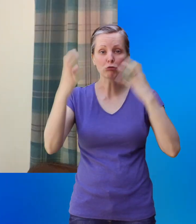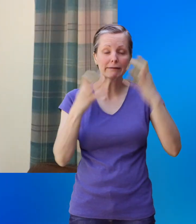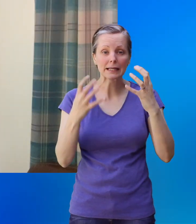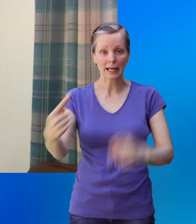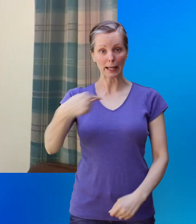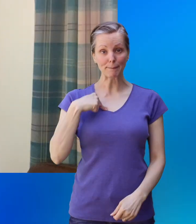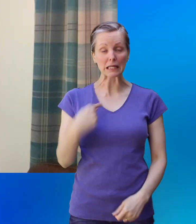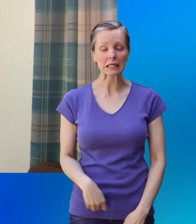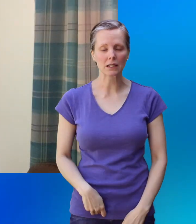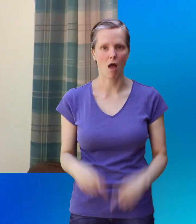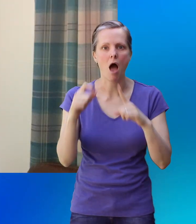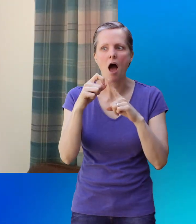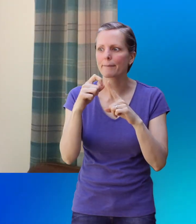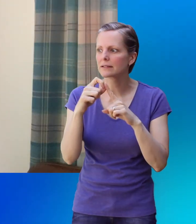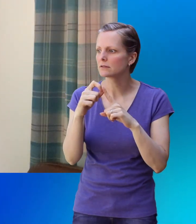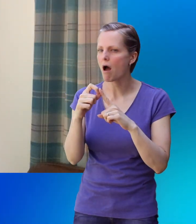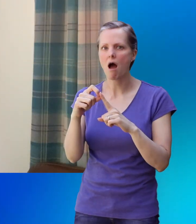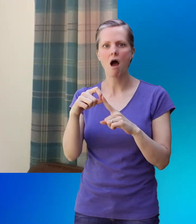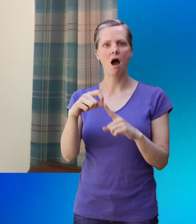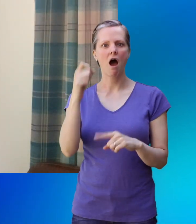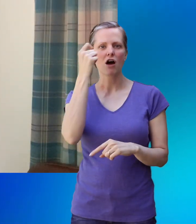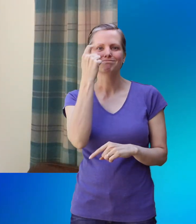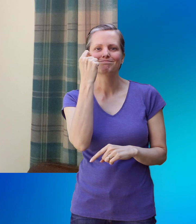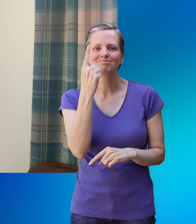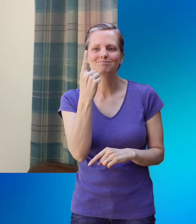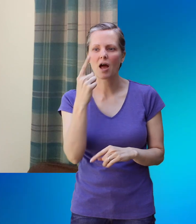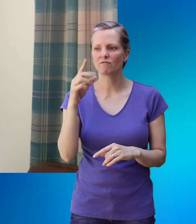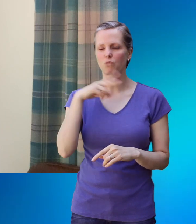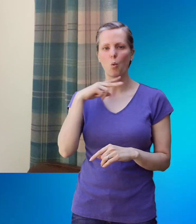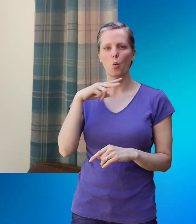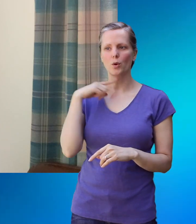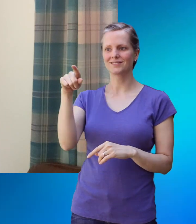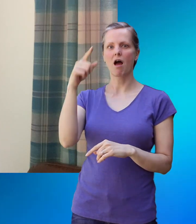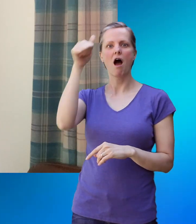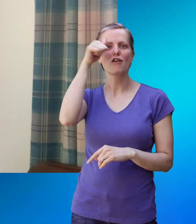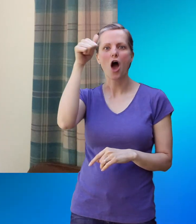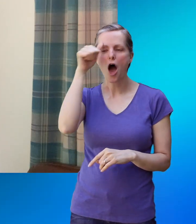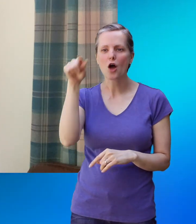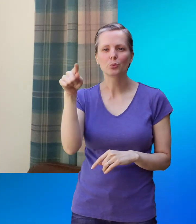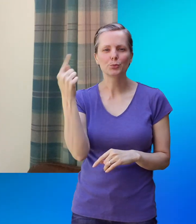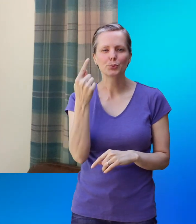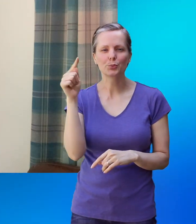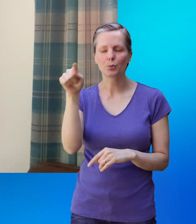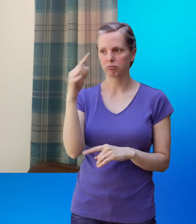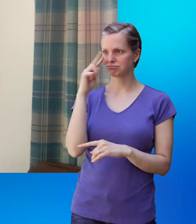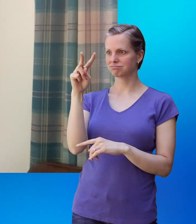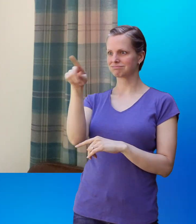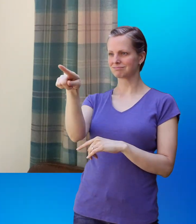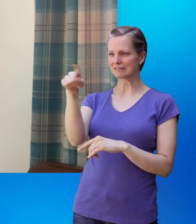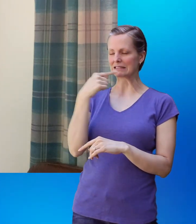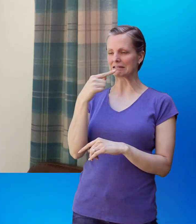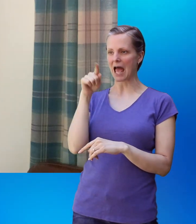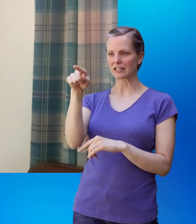me." Peter stood up. He recognised that voice immediately. He looked to where the voice had come